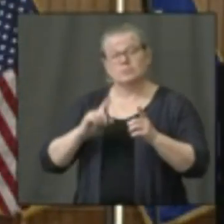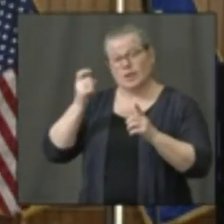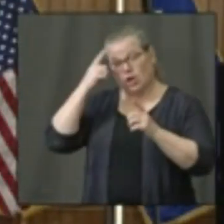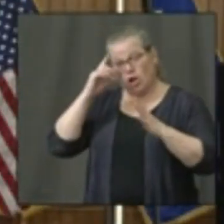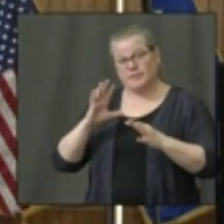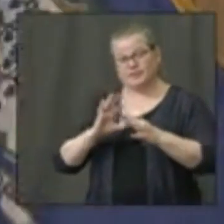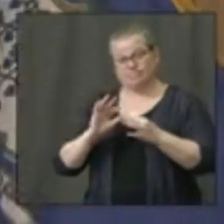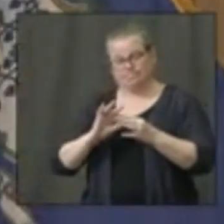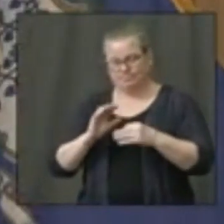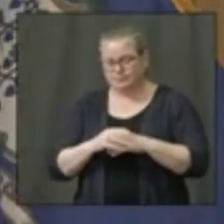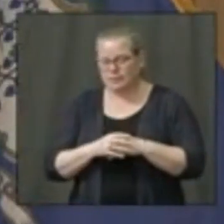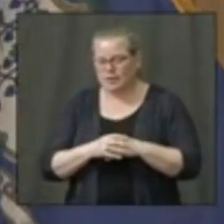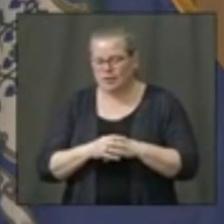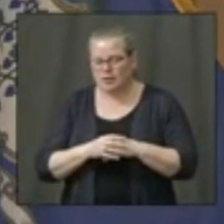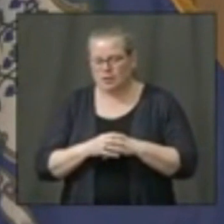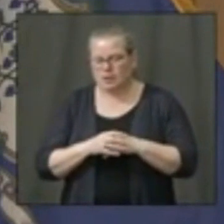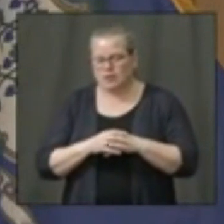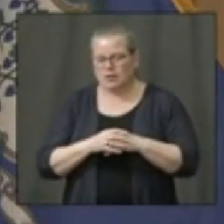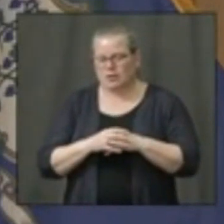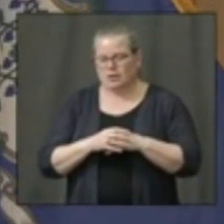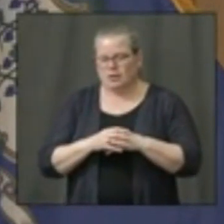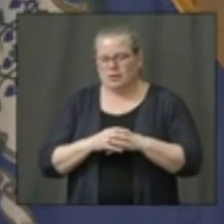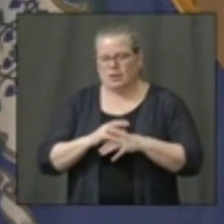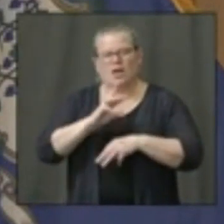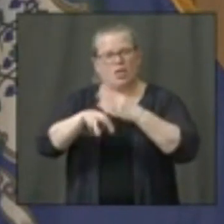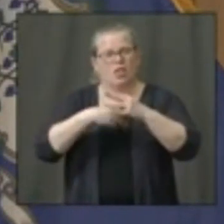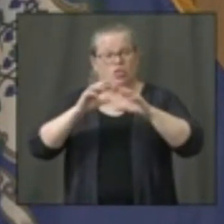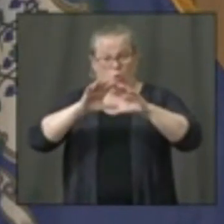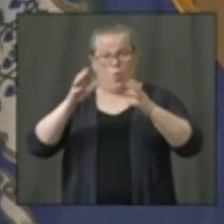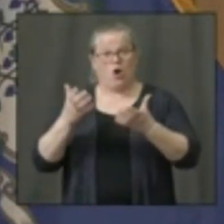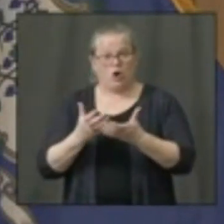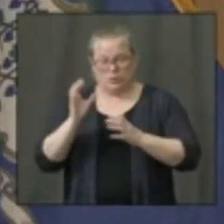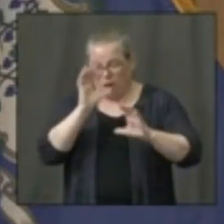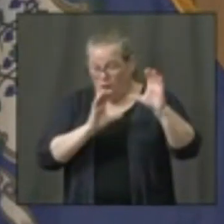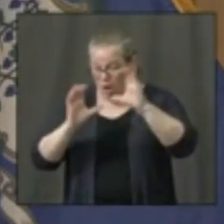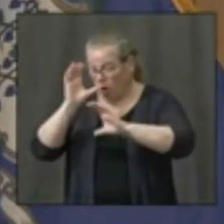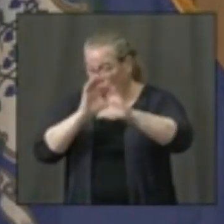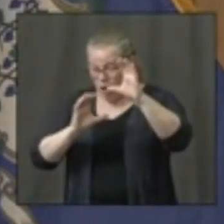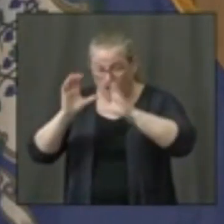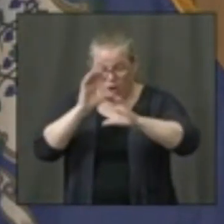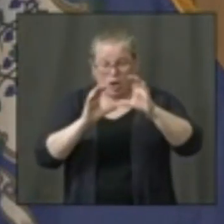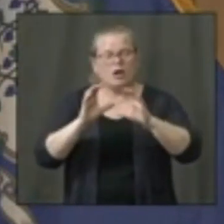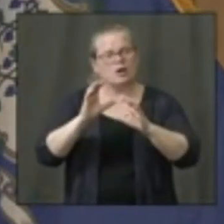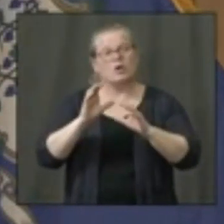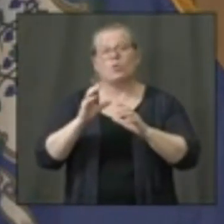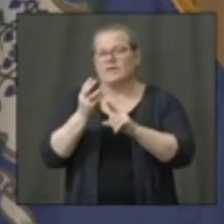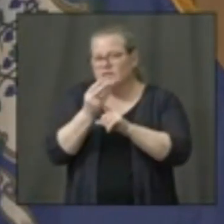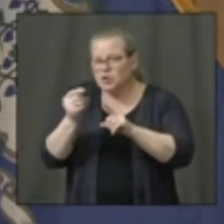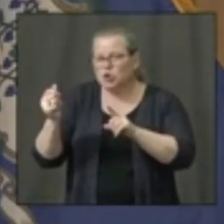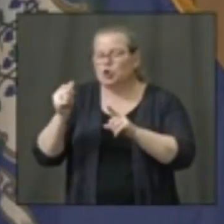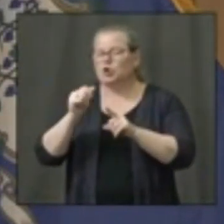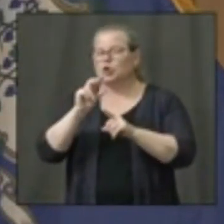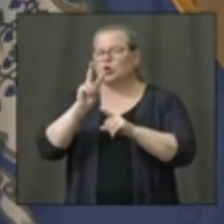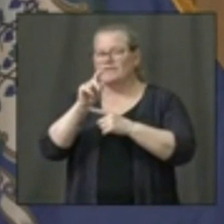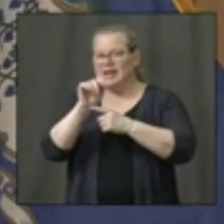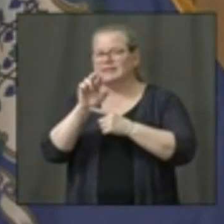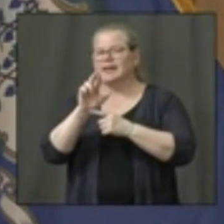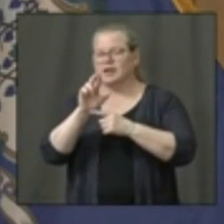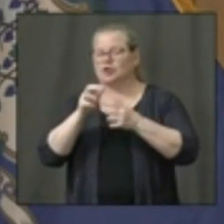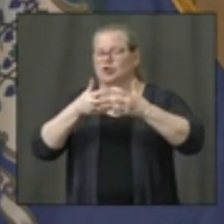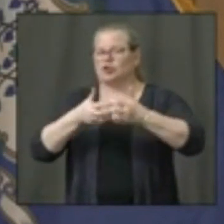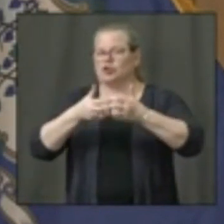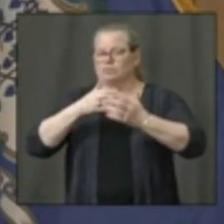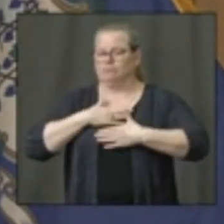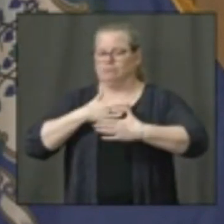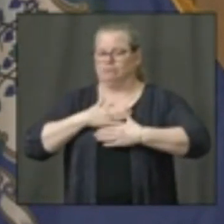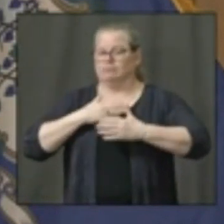subject of scouring the globe, I put a real priority on, we have a couple of ventilator manufacturers right here in the state of Connecticut. I feel a lot